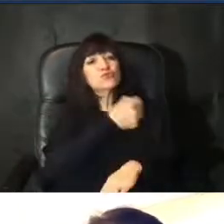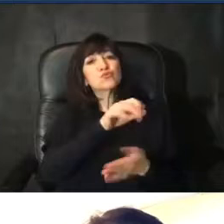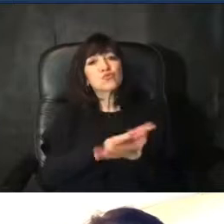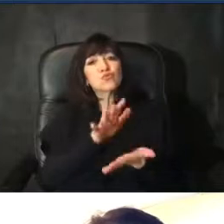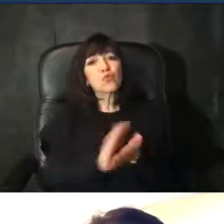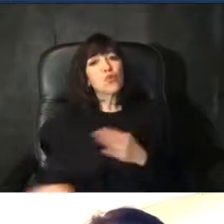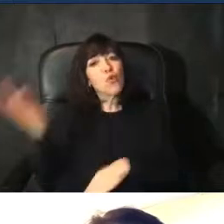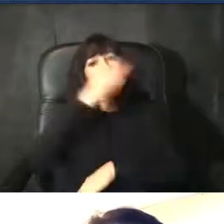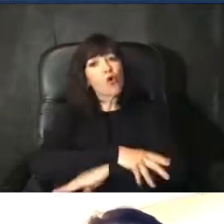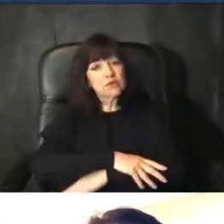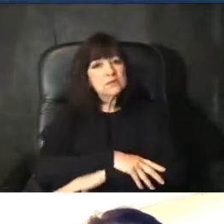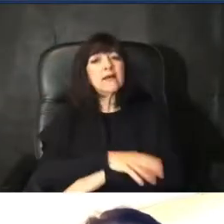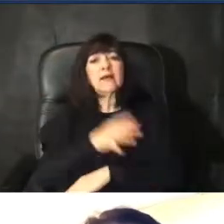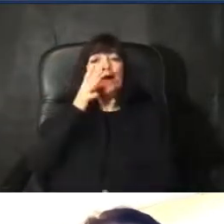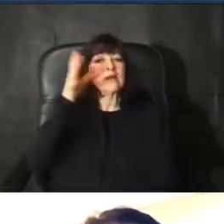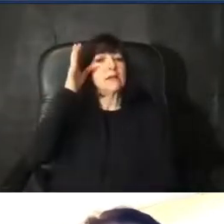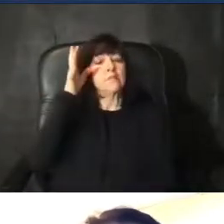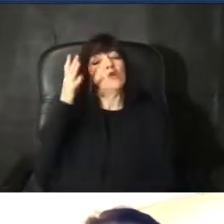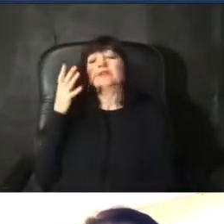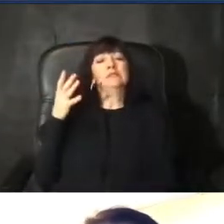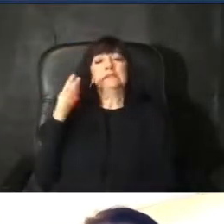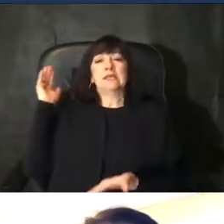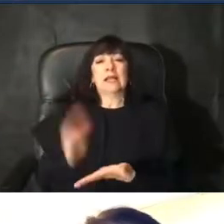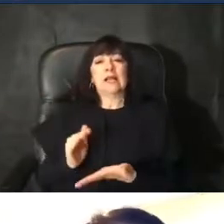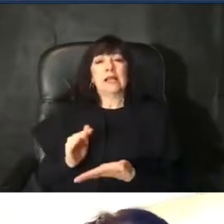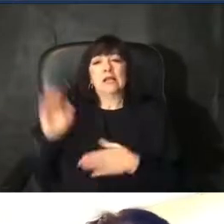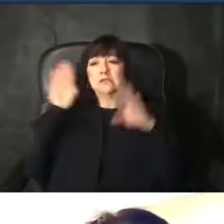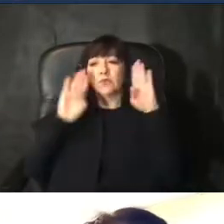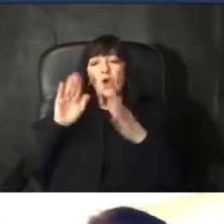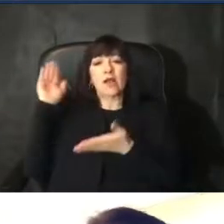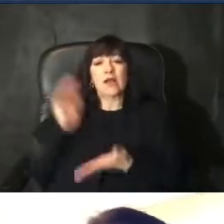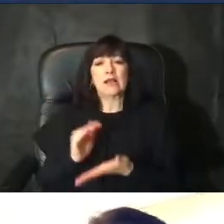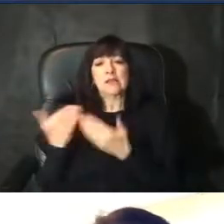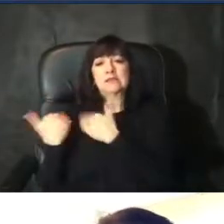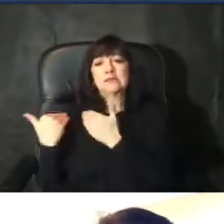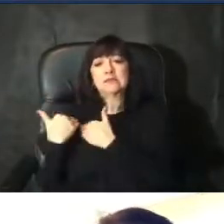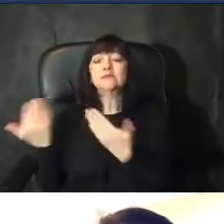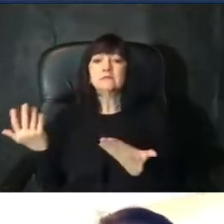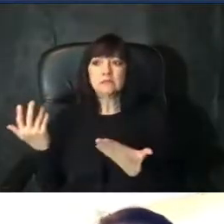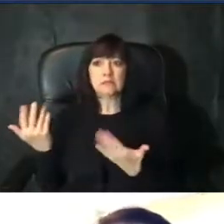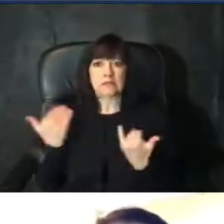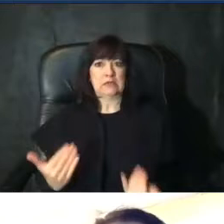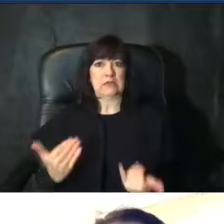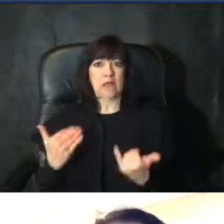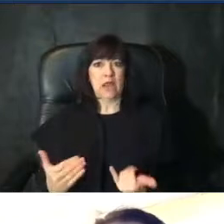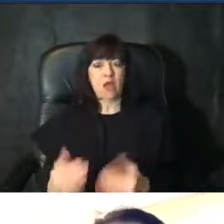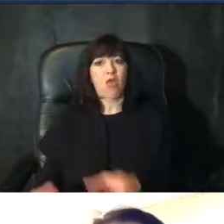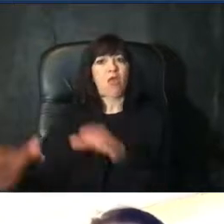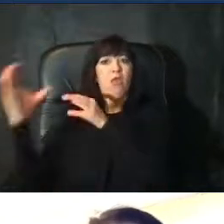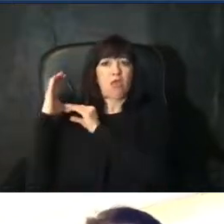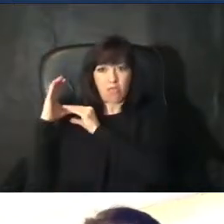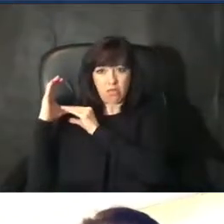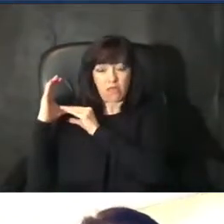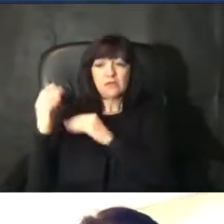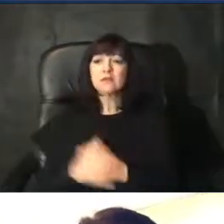children's anxiety, but now they're noticing their own. Maybe they didn't even realize they had anxiety before, but now